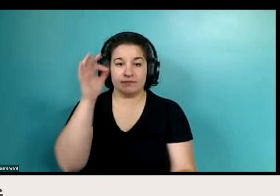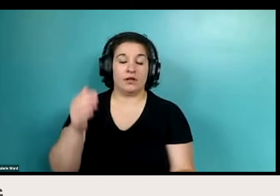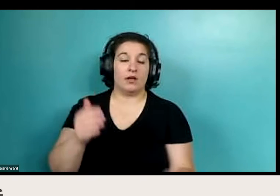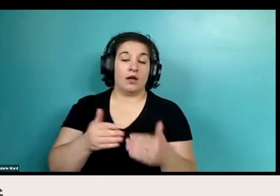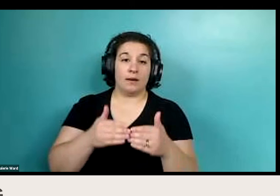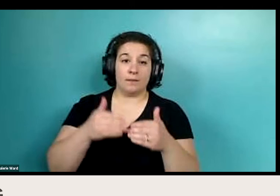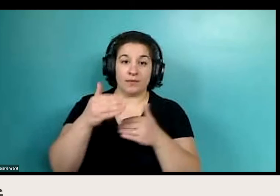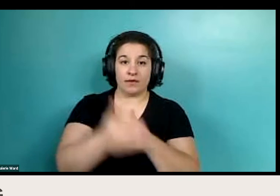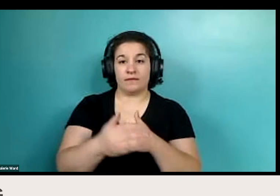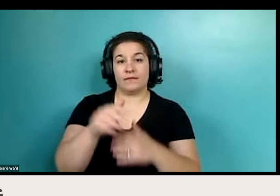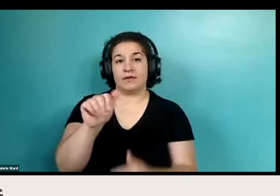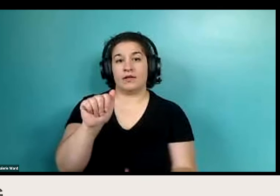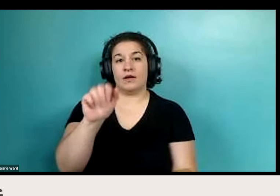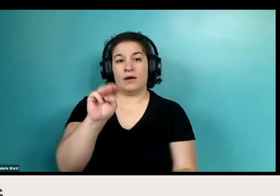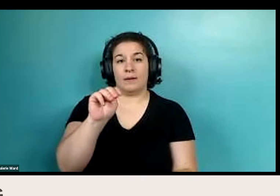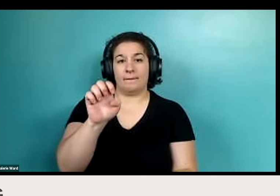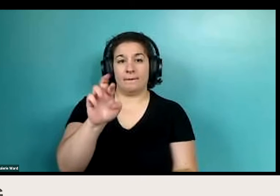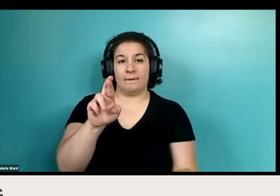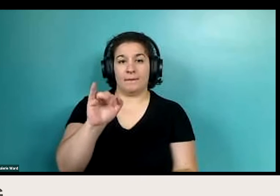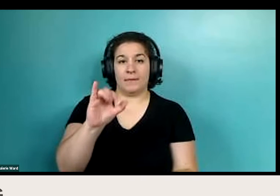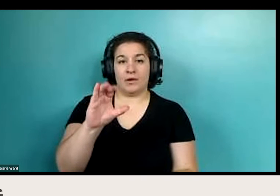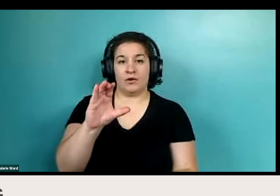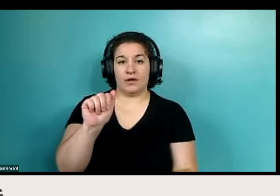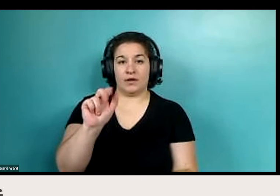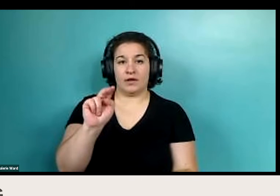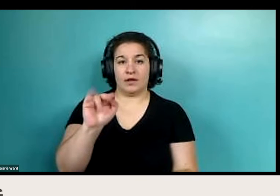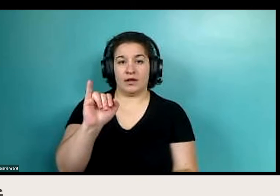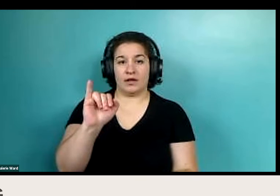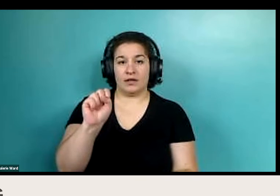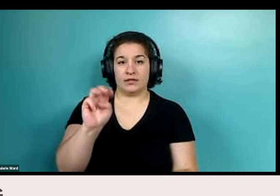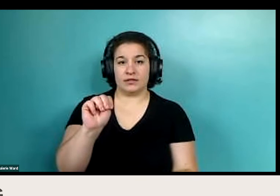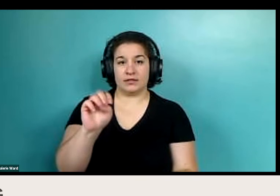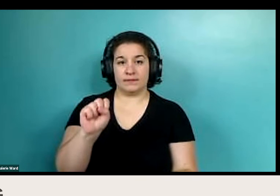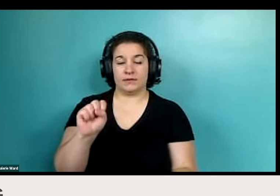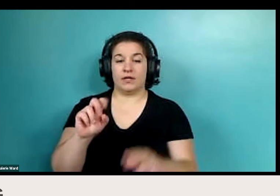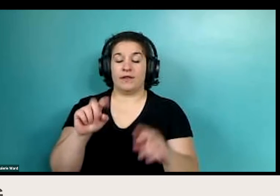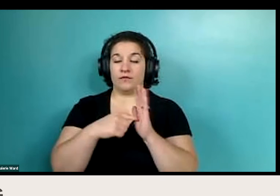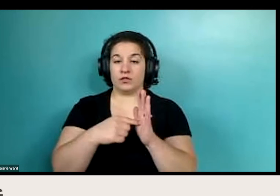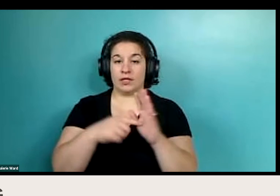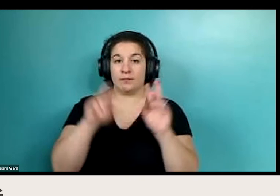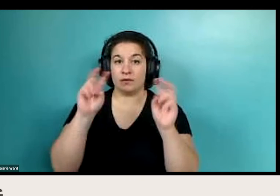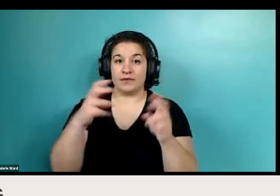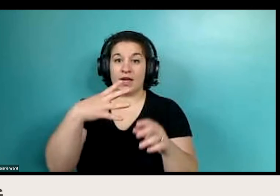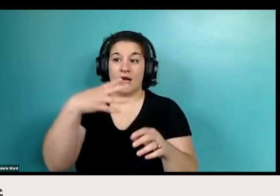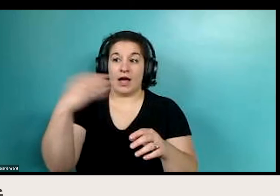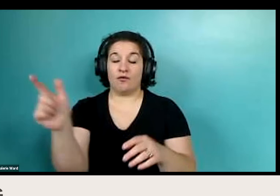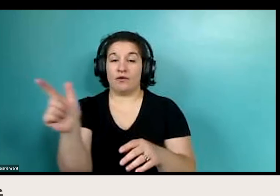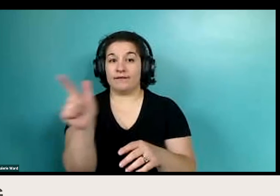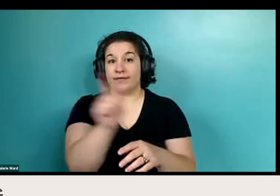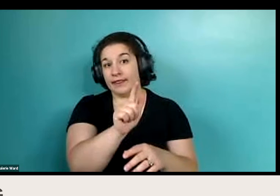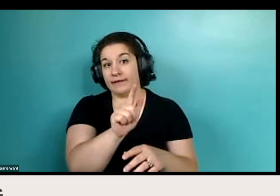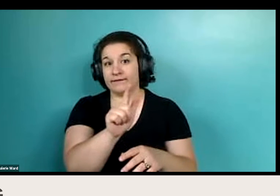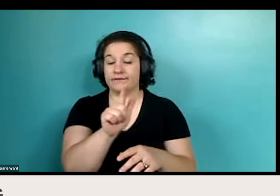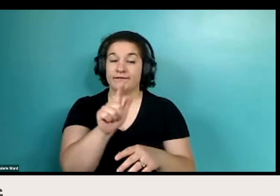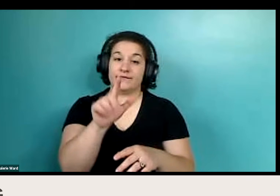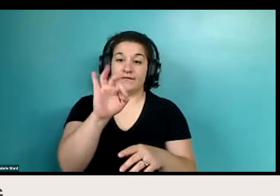sometimes unavoidable. So for instance, if something's out of left field, or, I say y'all every once in a while,